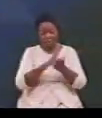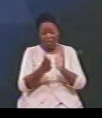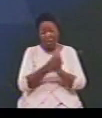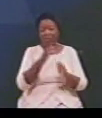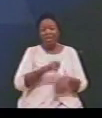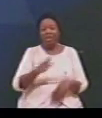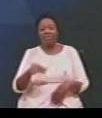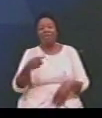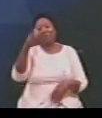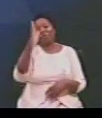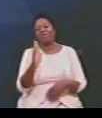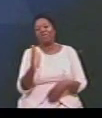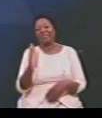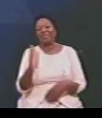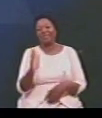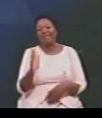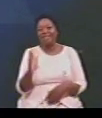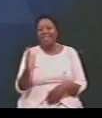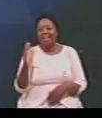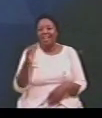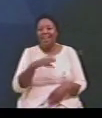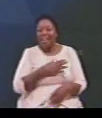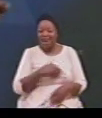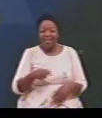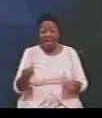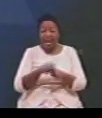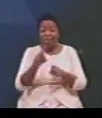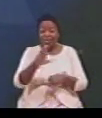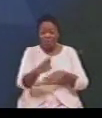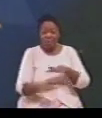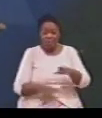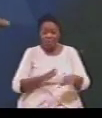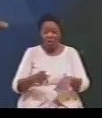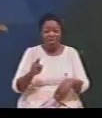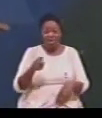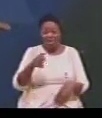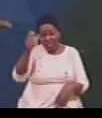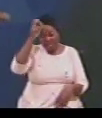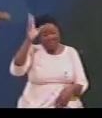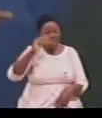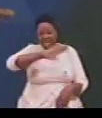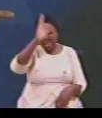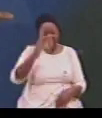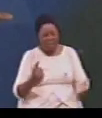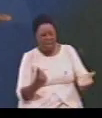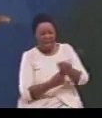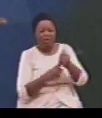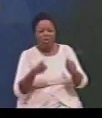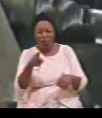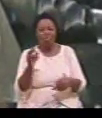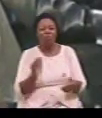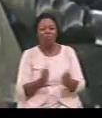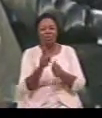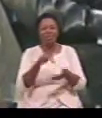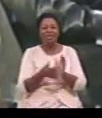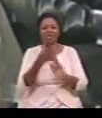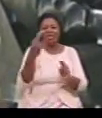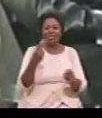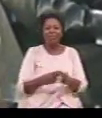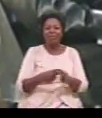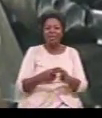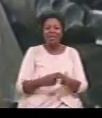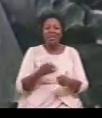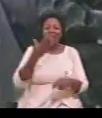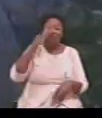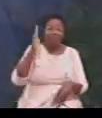child of God. And as you walk, he will never catch up with you. Evil